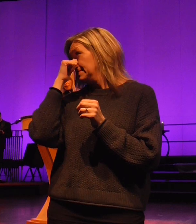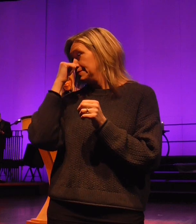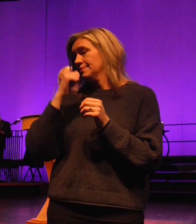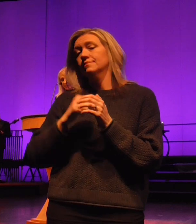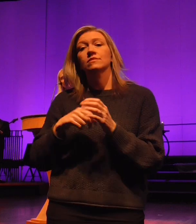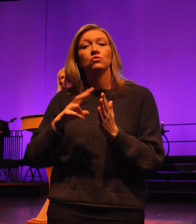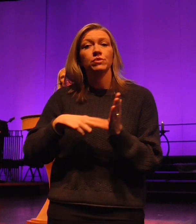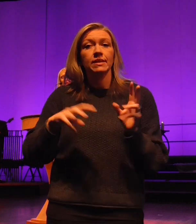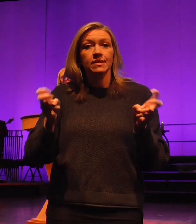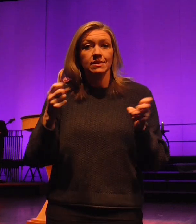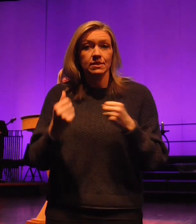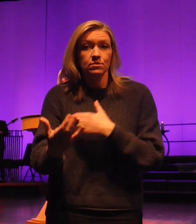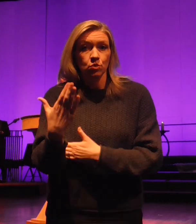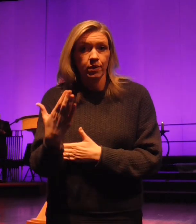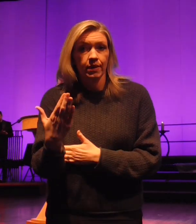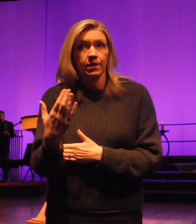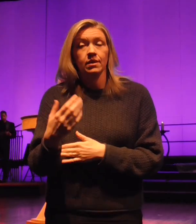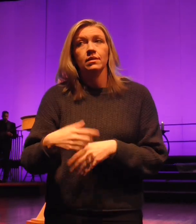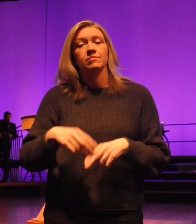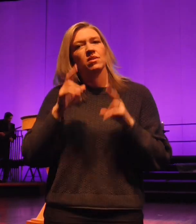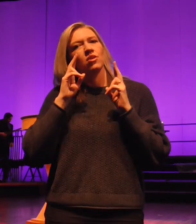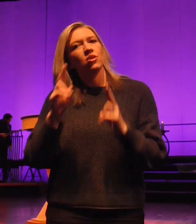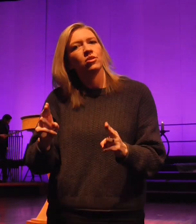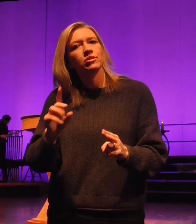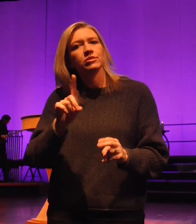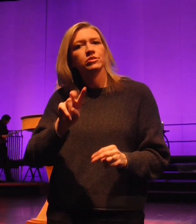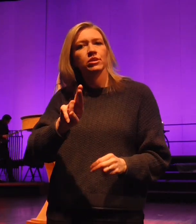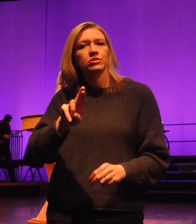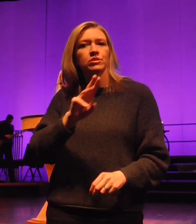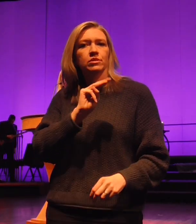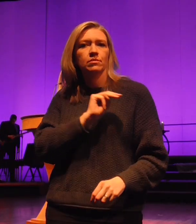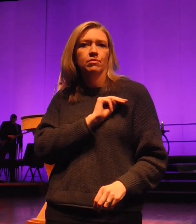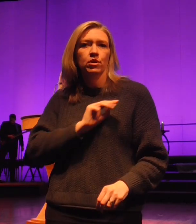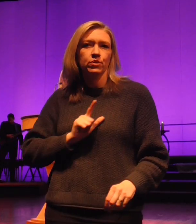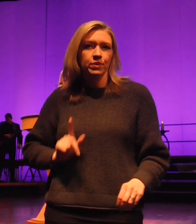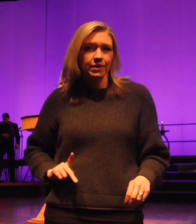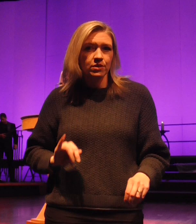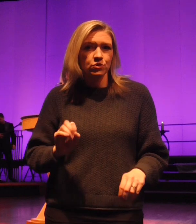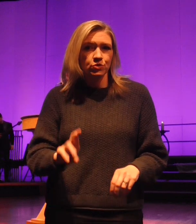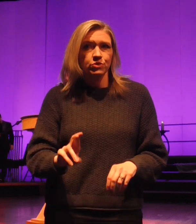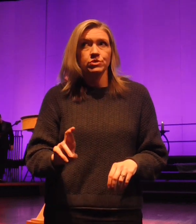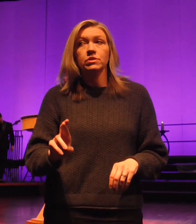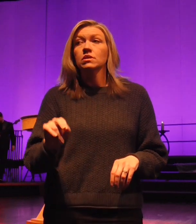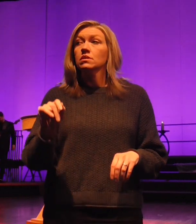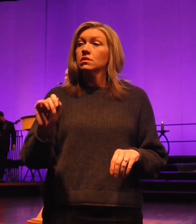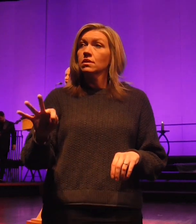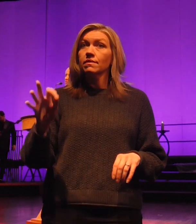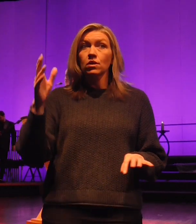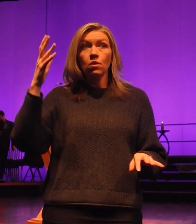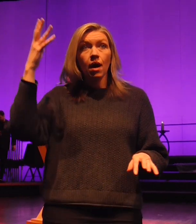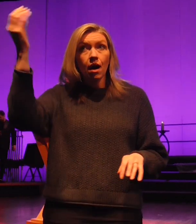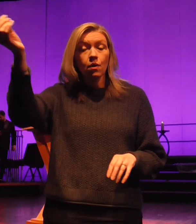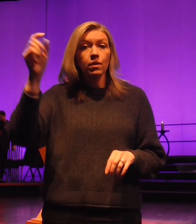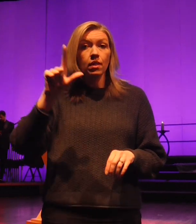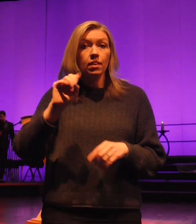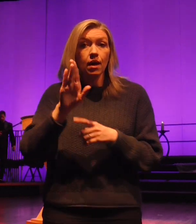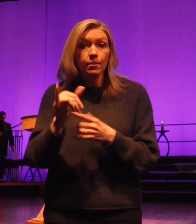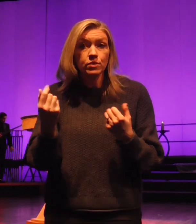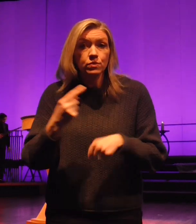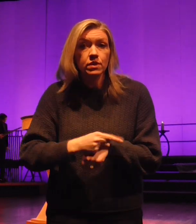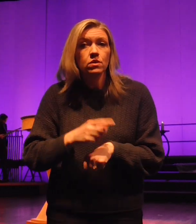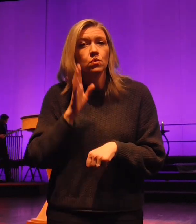Our readings this morning are in honor of Dr. Martin Luther King Jr. And if you go out in our lobby today, you will